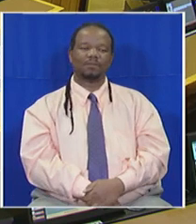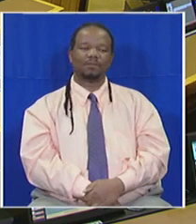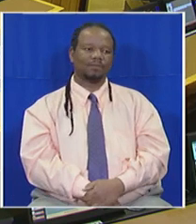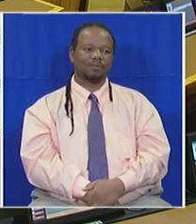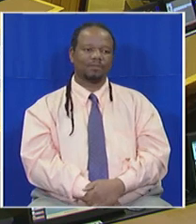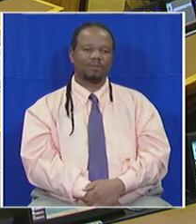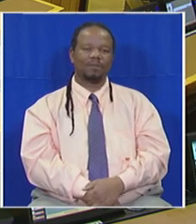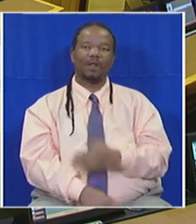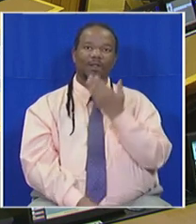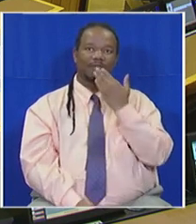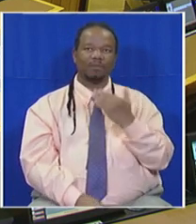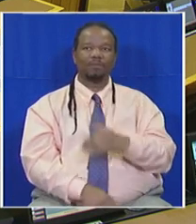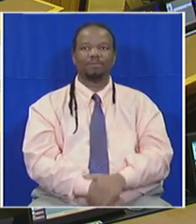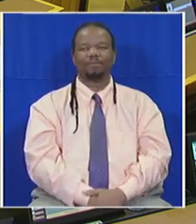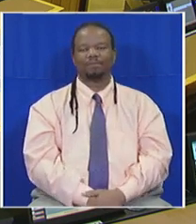Thank you very much.